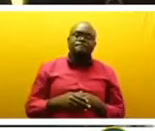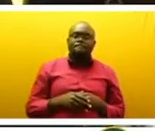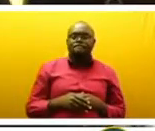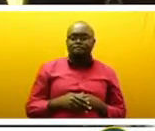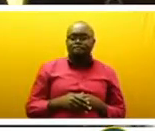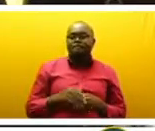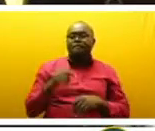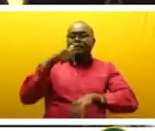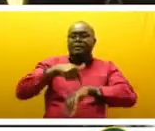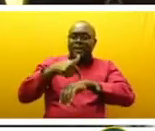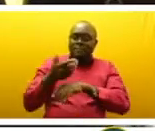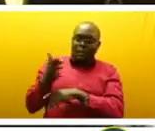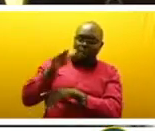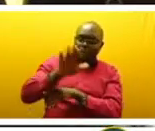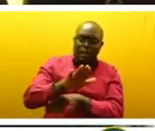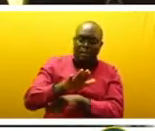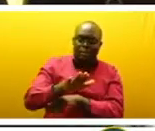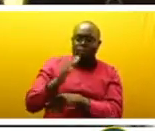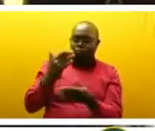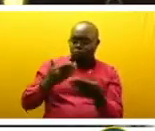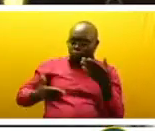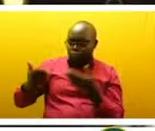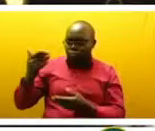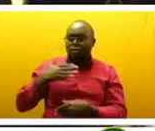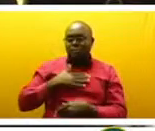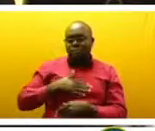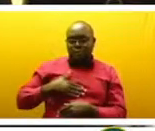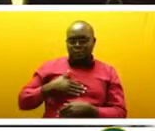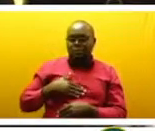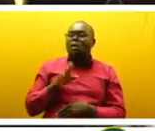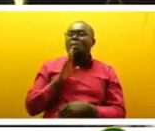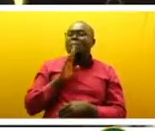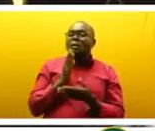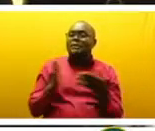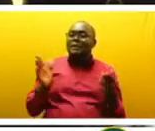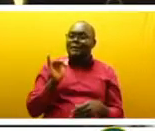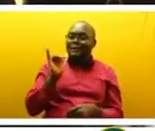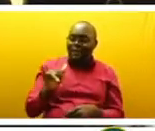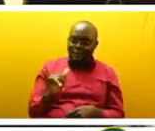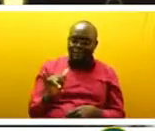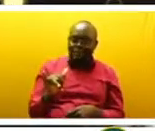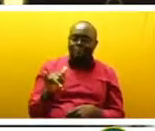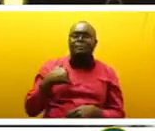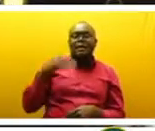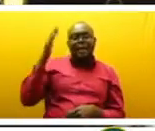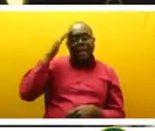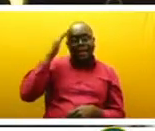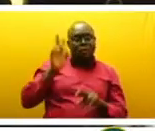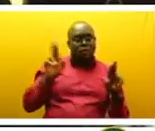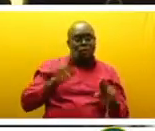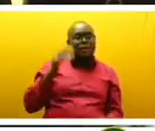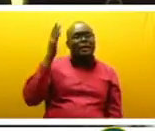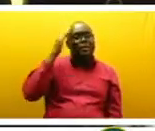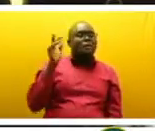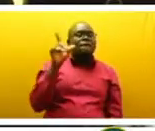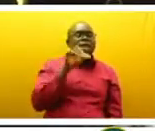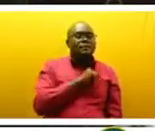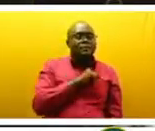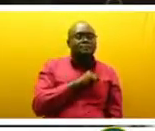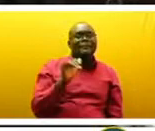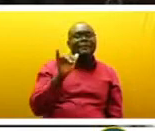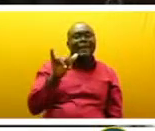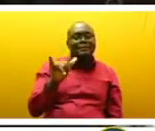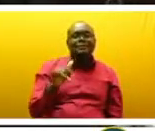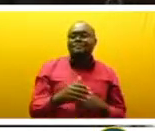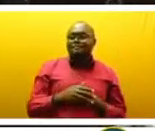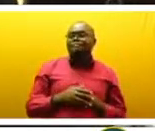that when you retire, could you kindly borrow something that I know you already know,